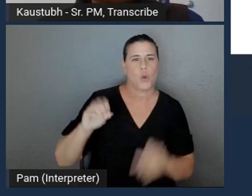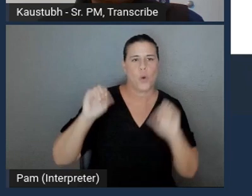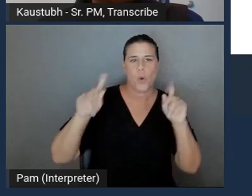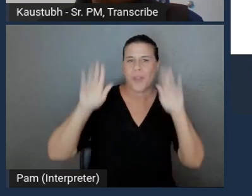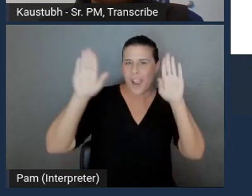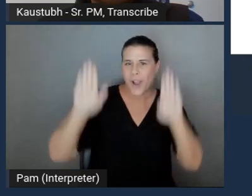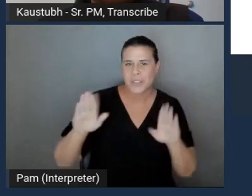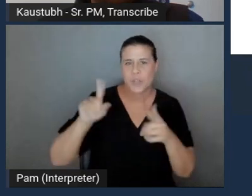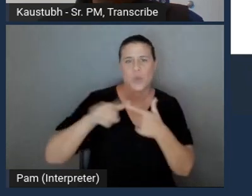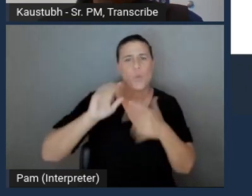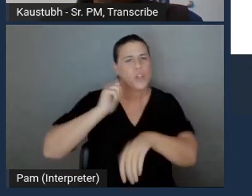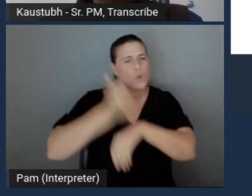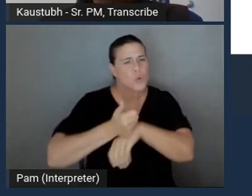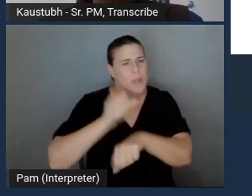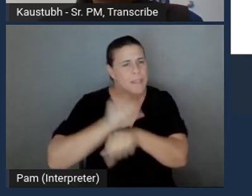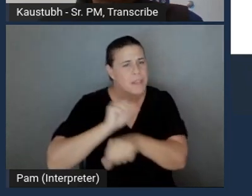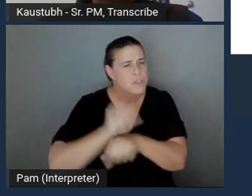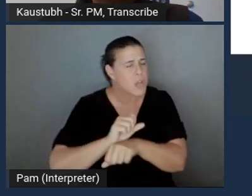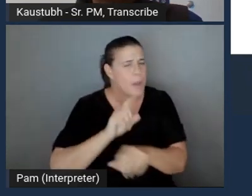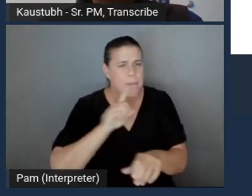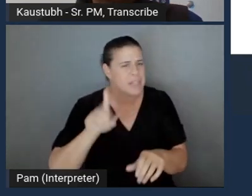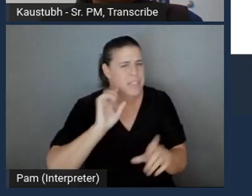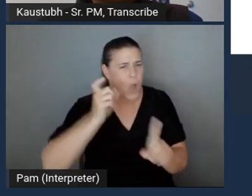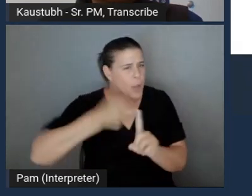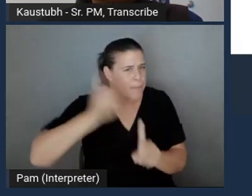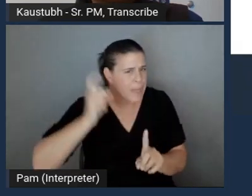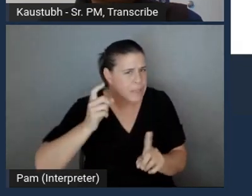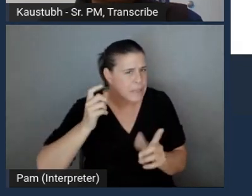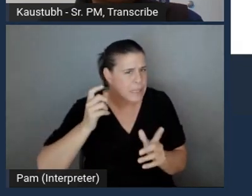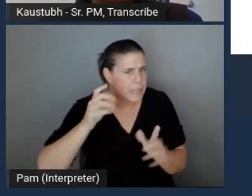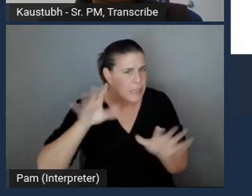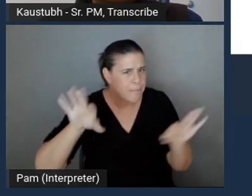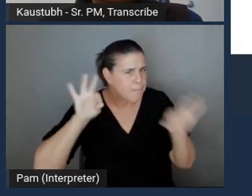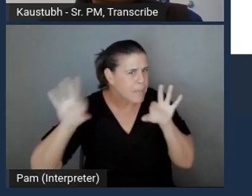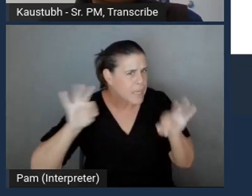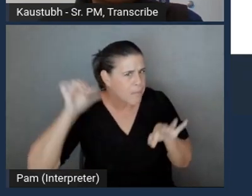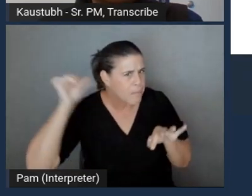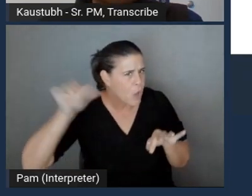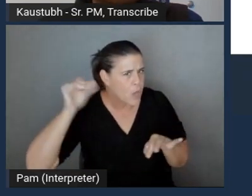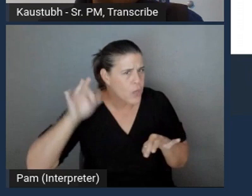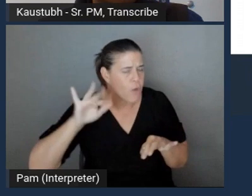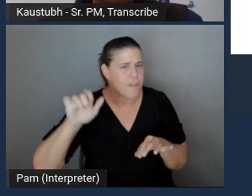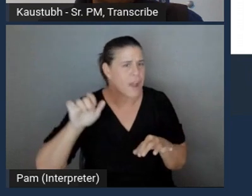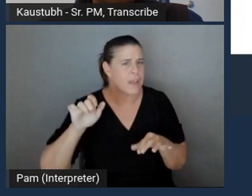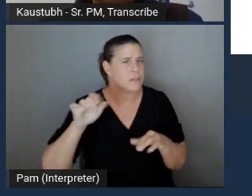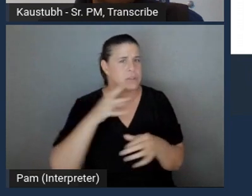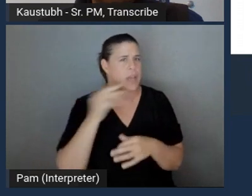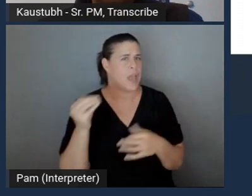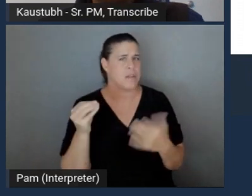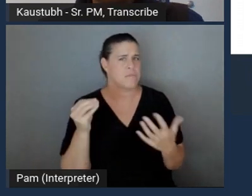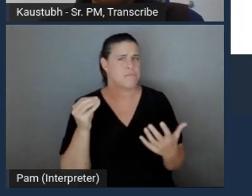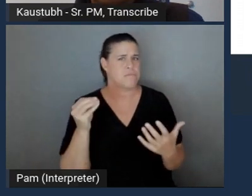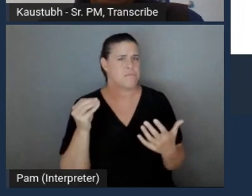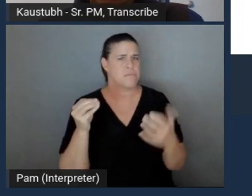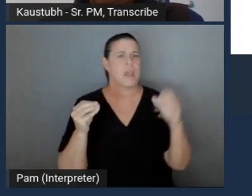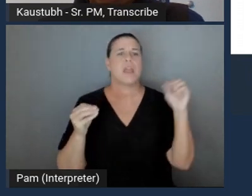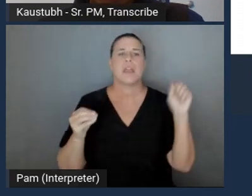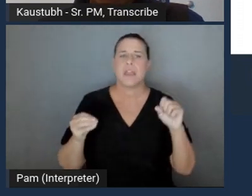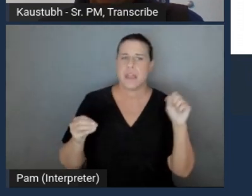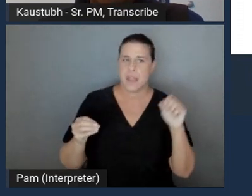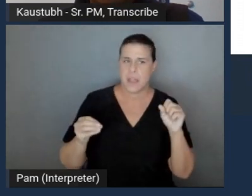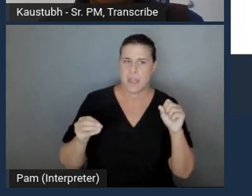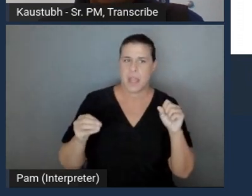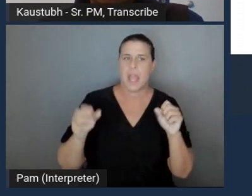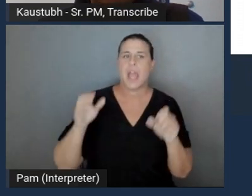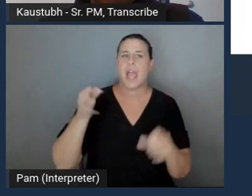job, now does it do automatically? Does it automatically pick up these audio files and? Yeah. As soon as as